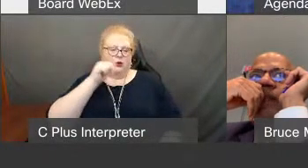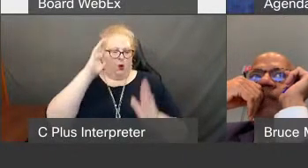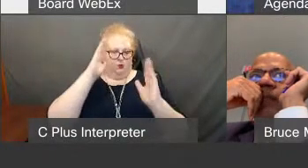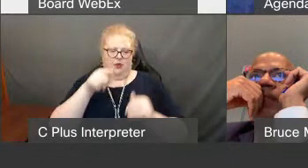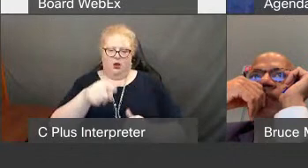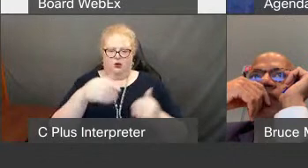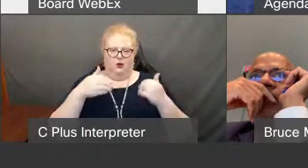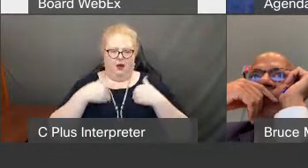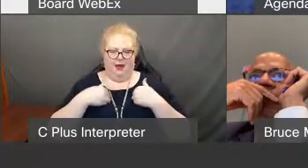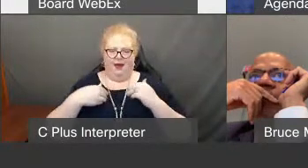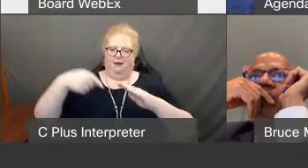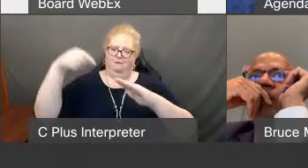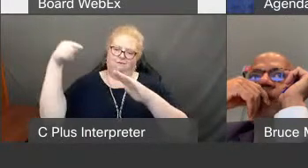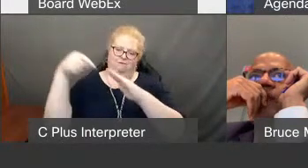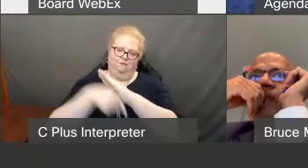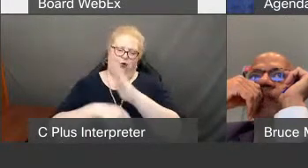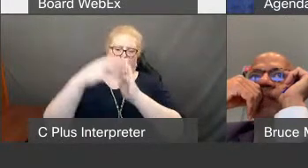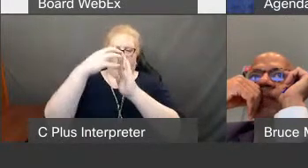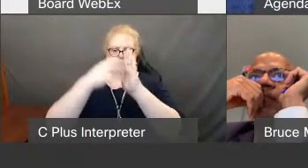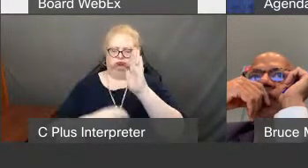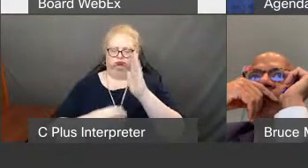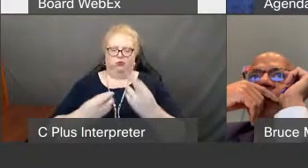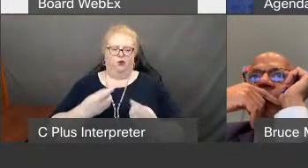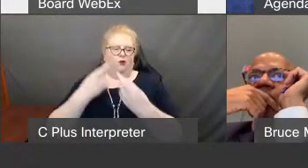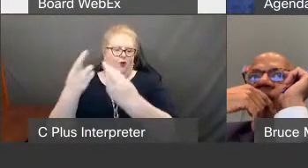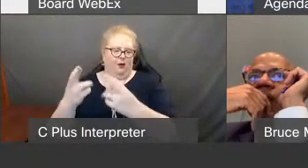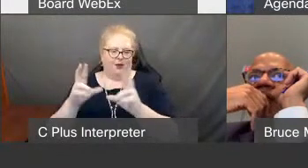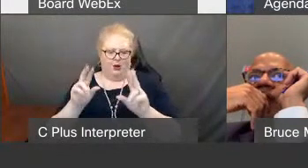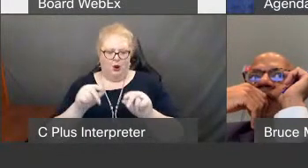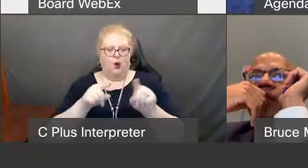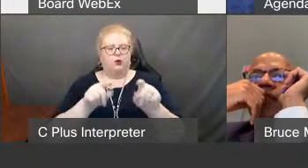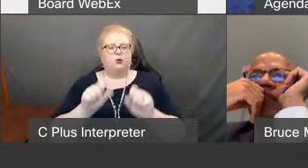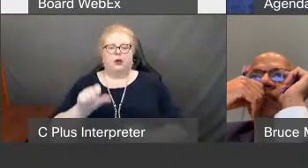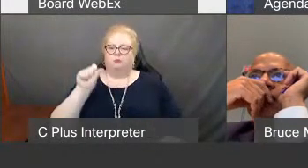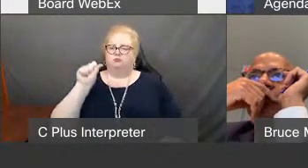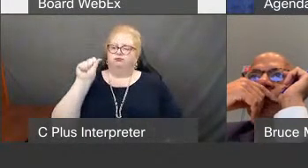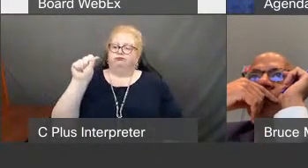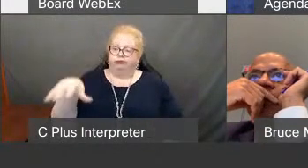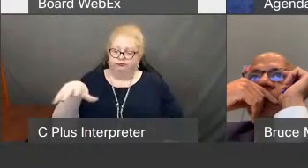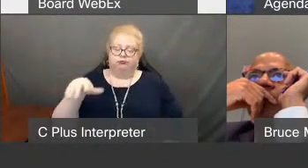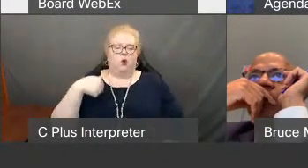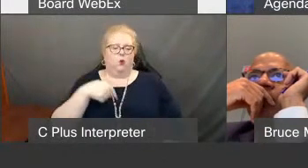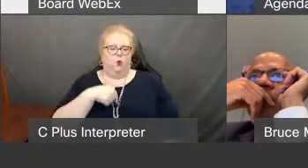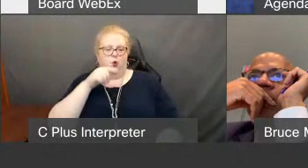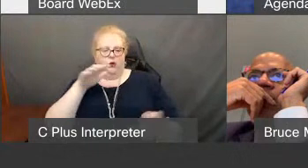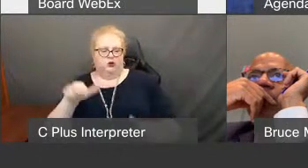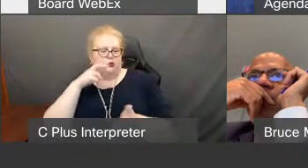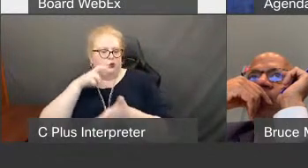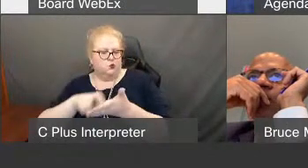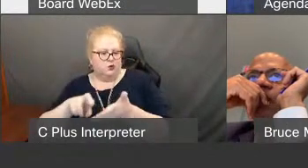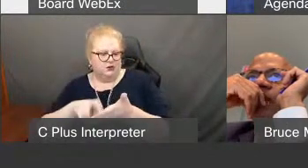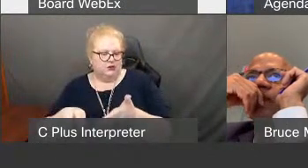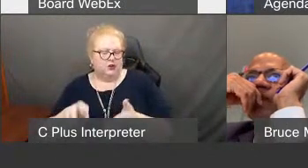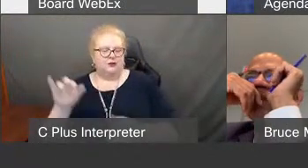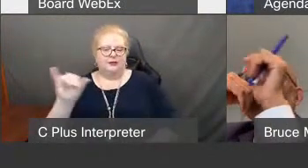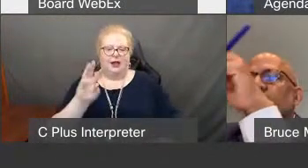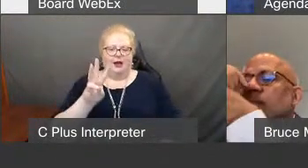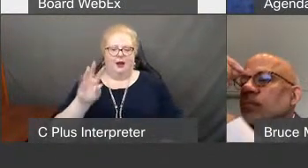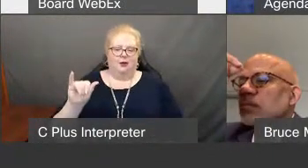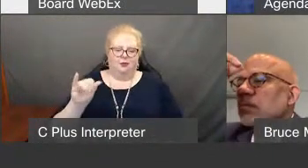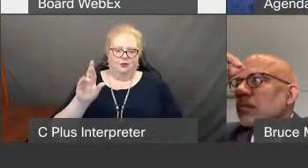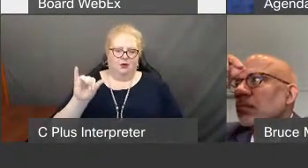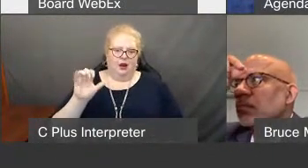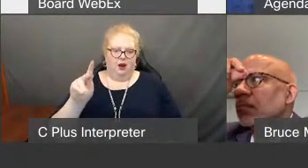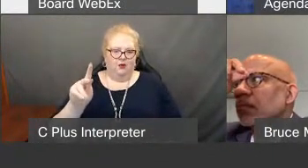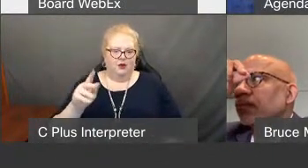recommendation. We can take the time to do that research. As a great example, what Director Wyrick was sharing, and kind of bird